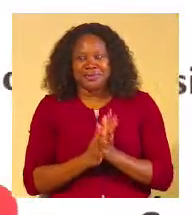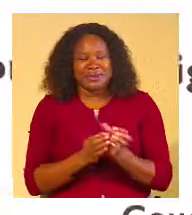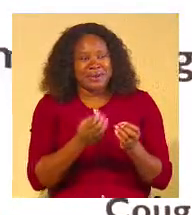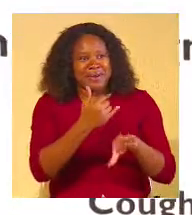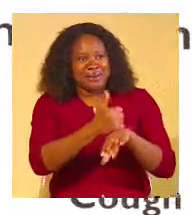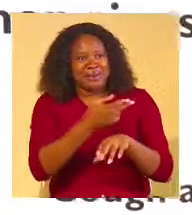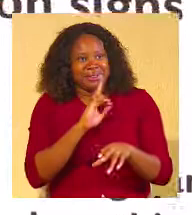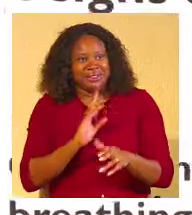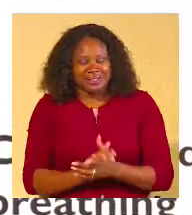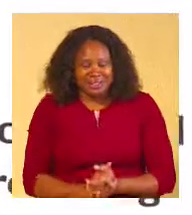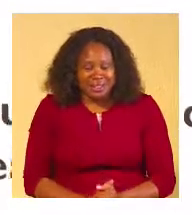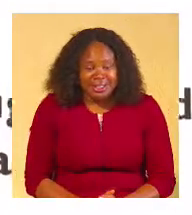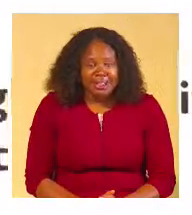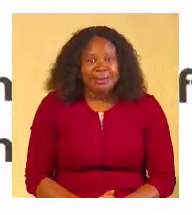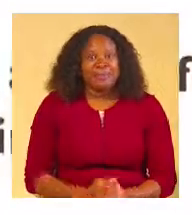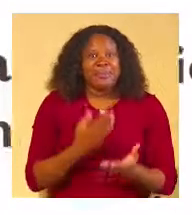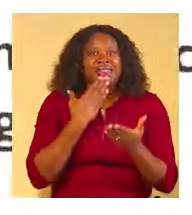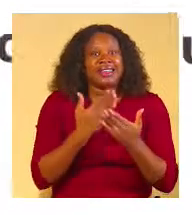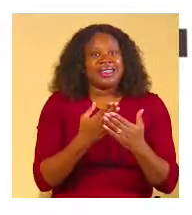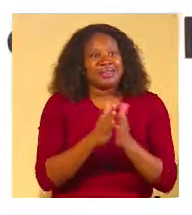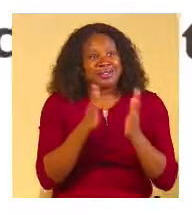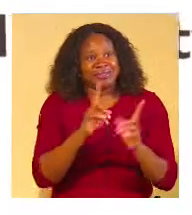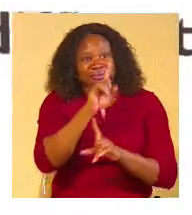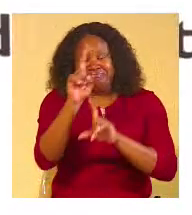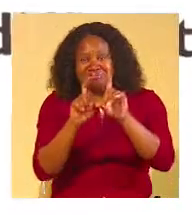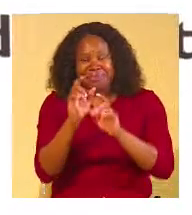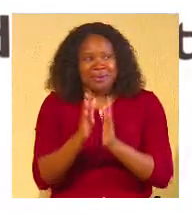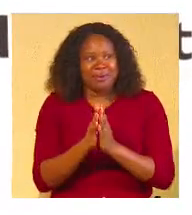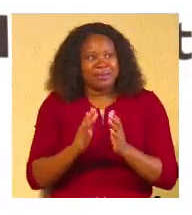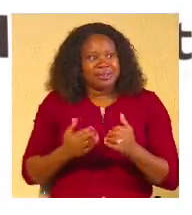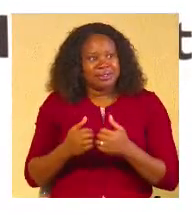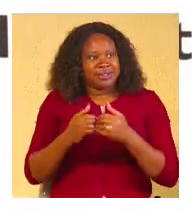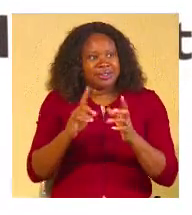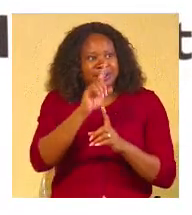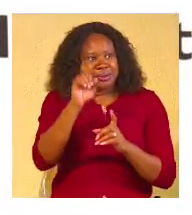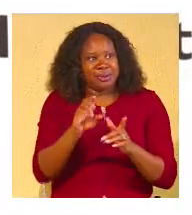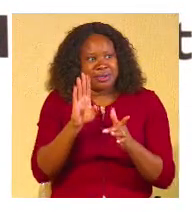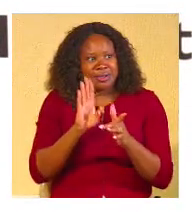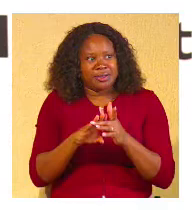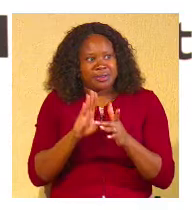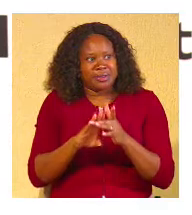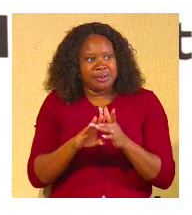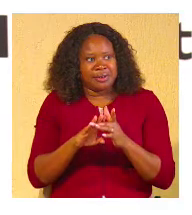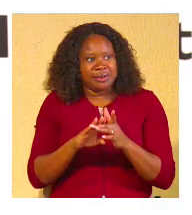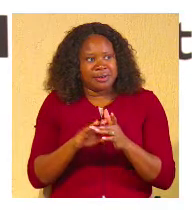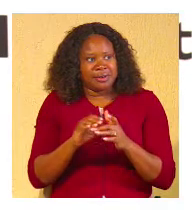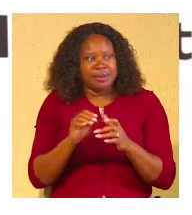opportunity to answer. Thank you very much for the questions. I want to start with a question related to